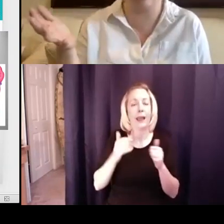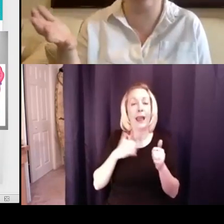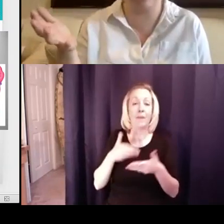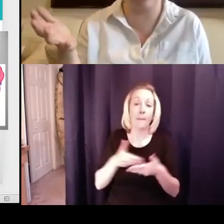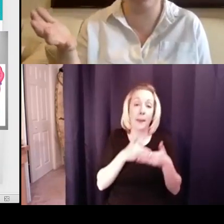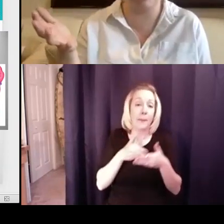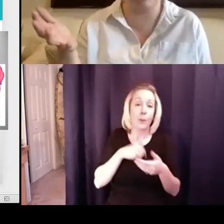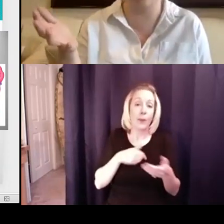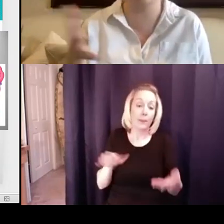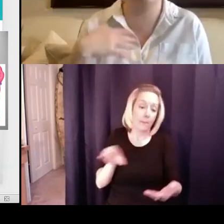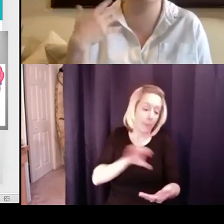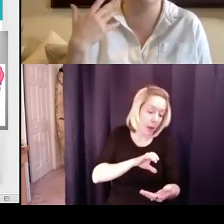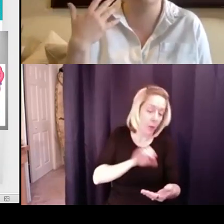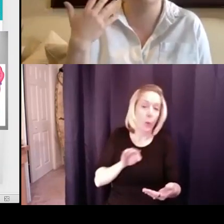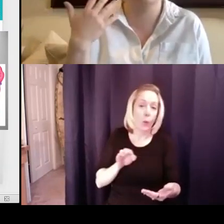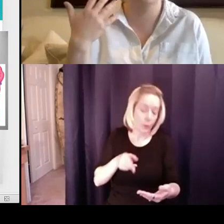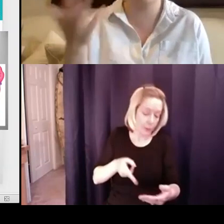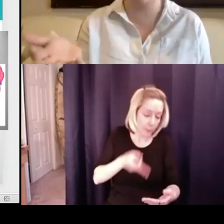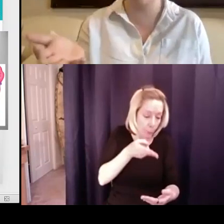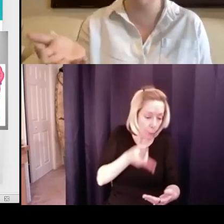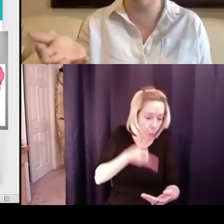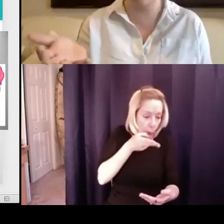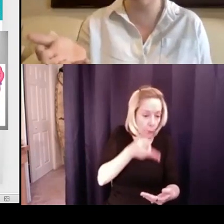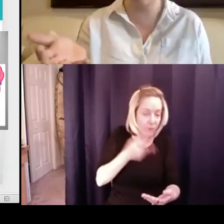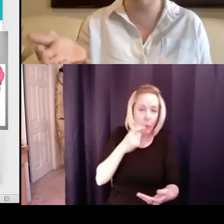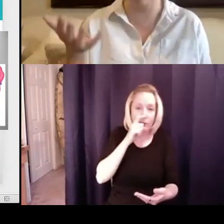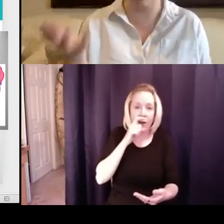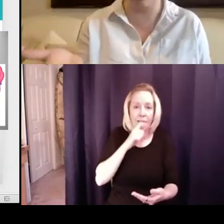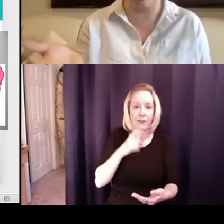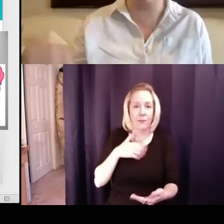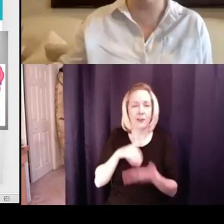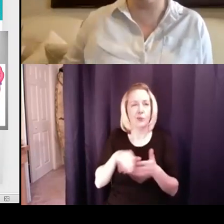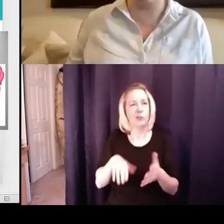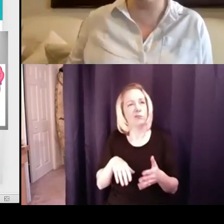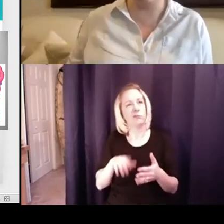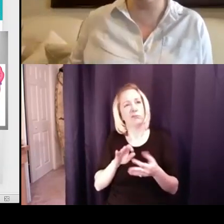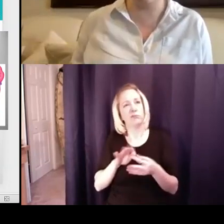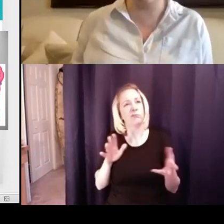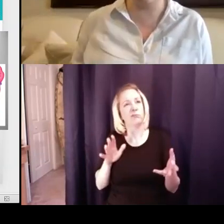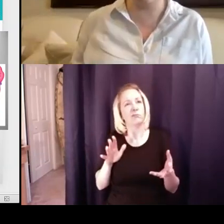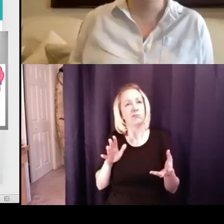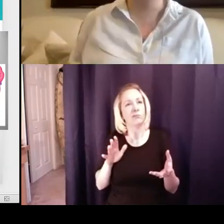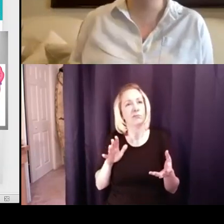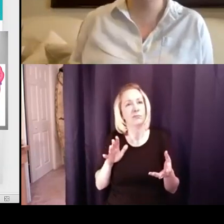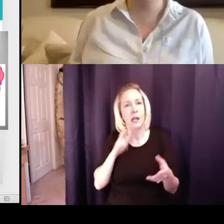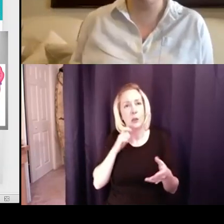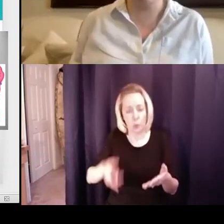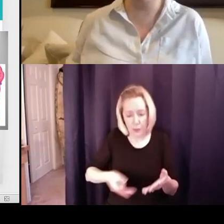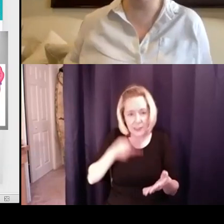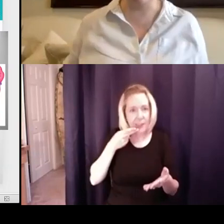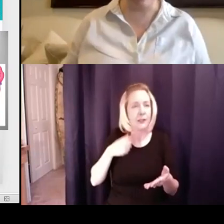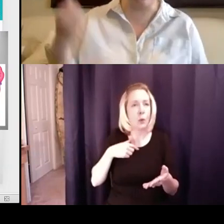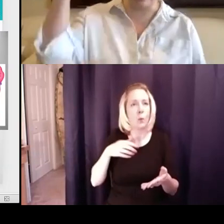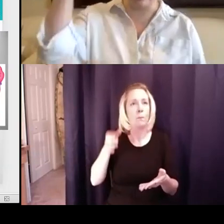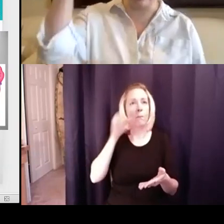had no meaning to my students because they don't eat with a spoon and a bottle. They get fed through their G-tube. So I bought a